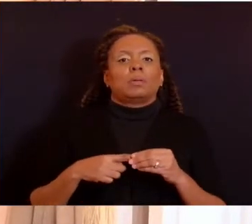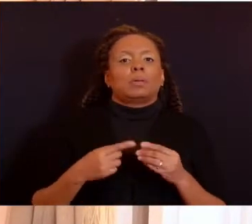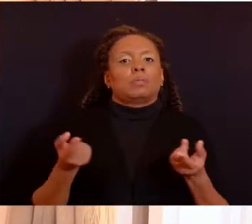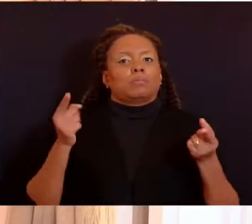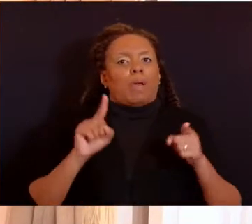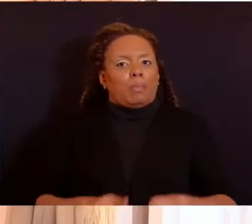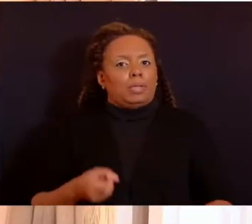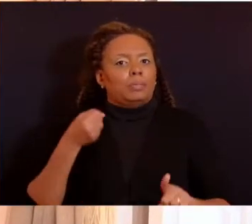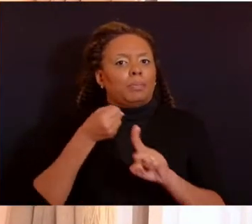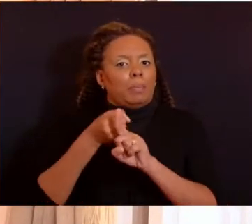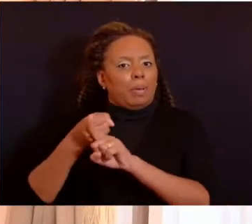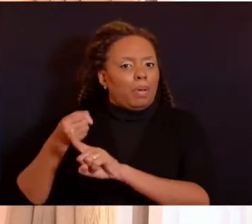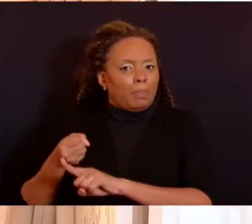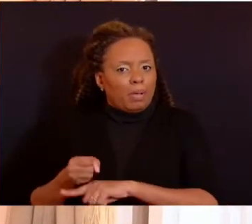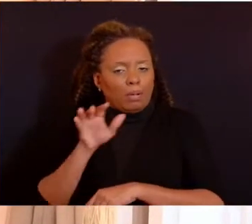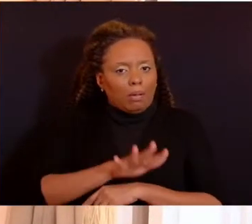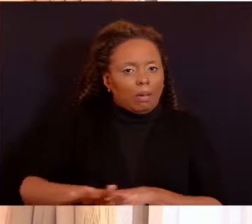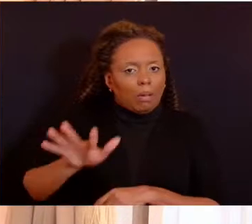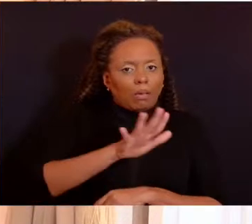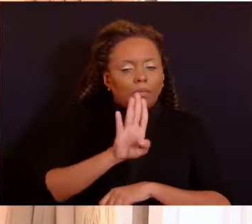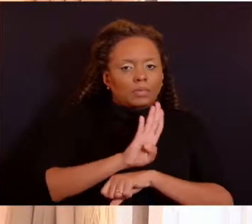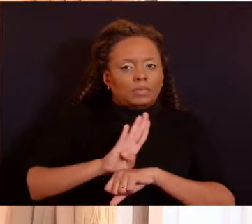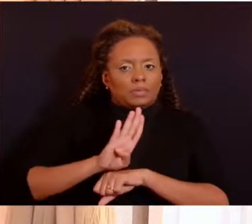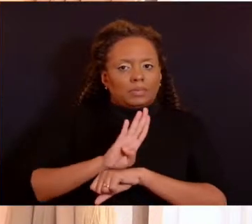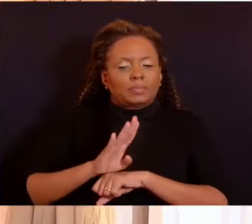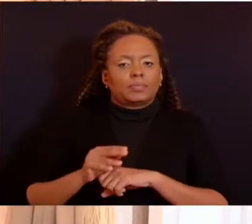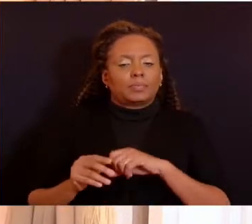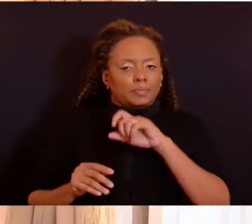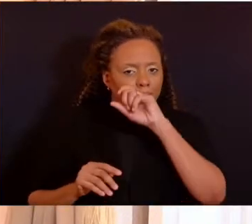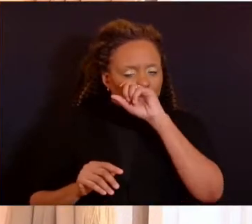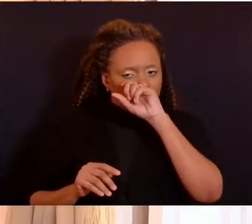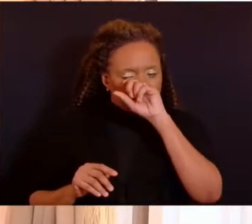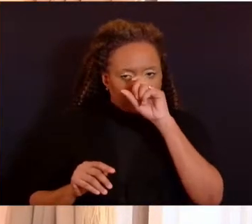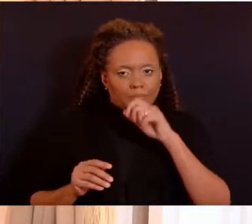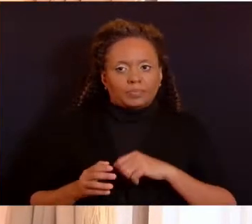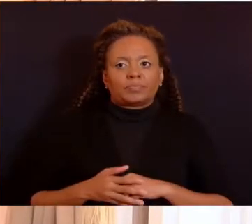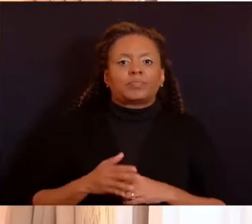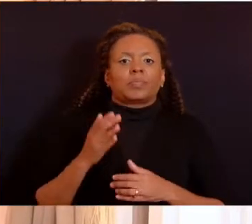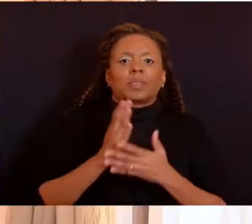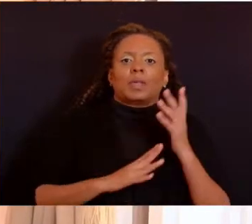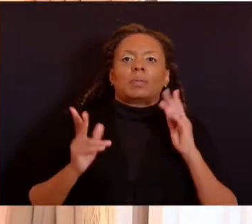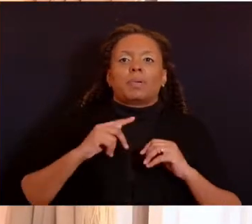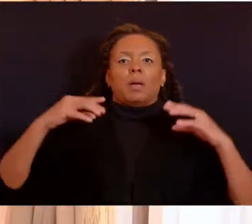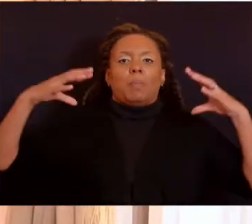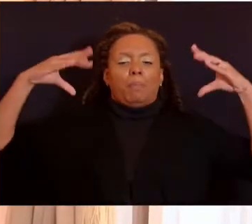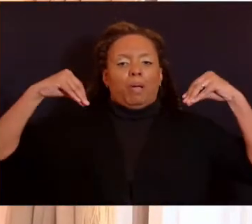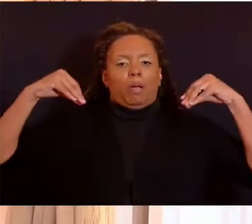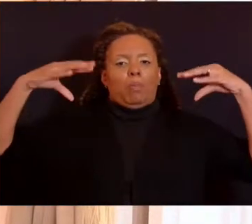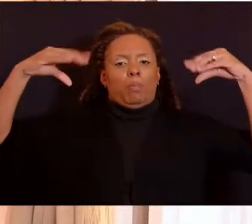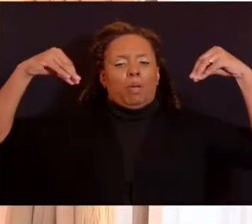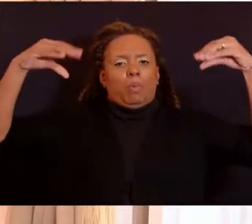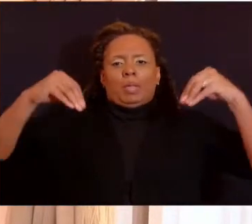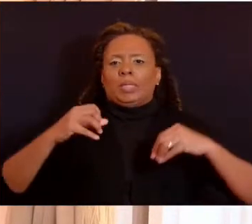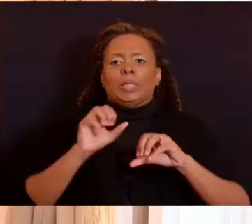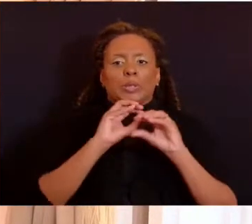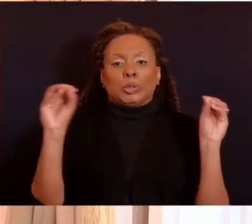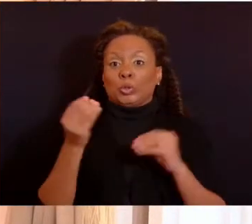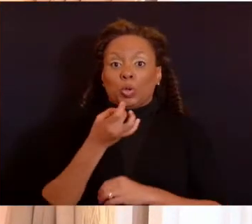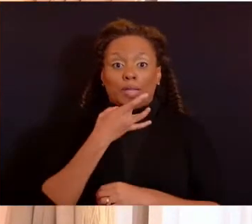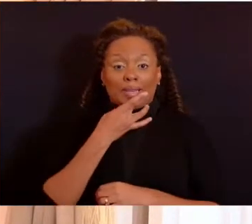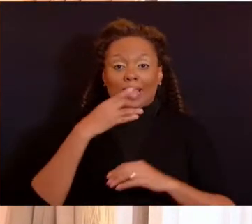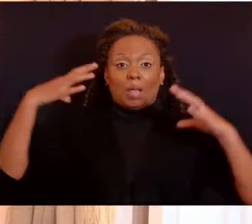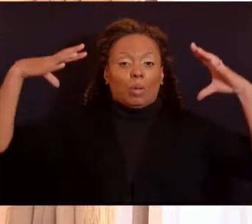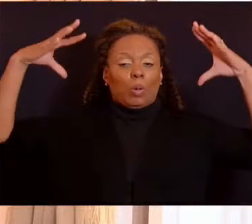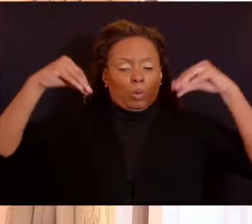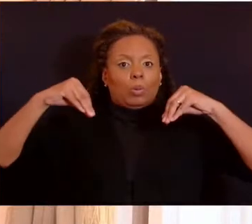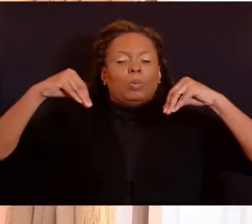Regrettably, the system occasioned a loss of power in large parts of the north of the island,